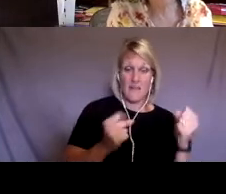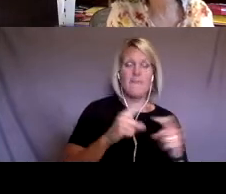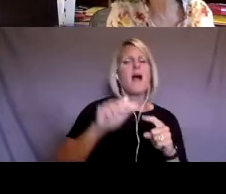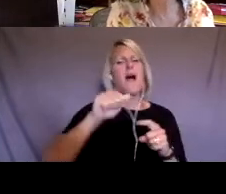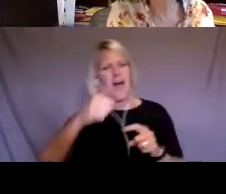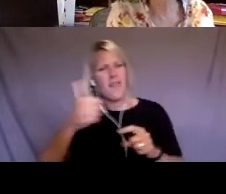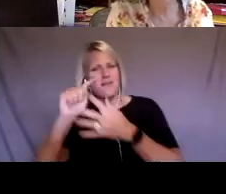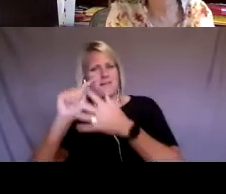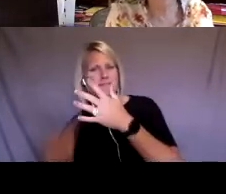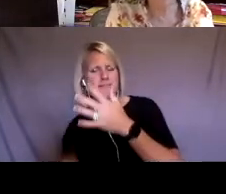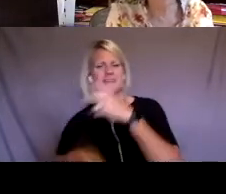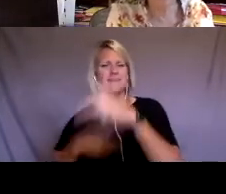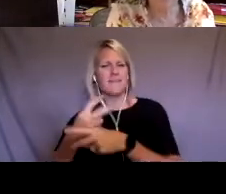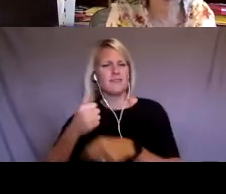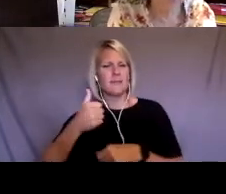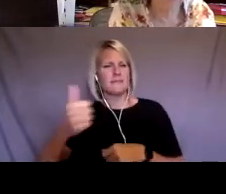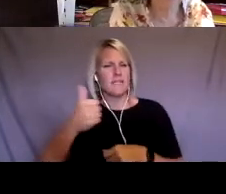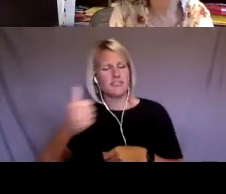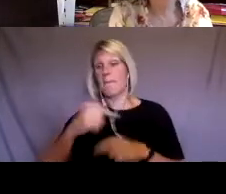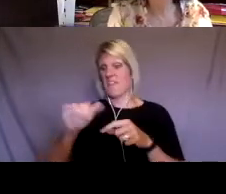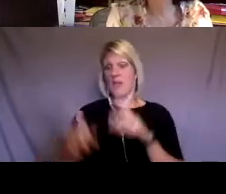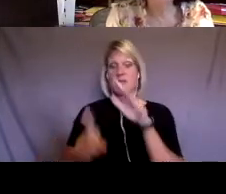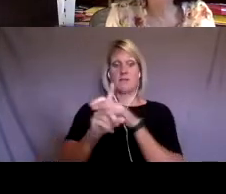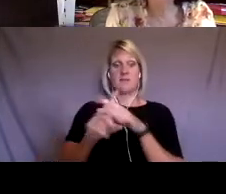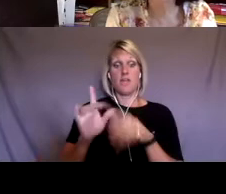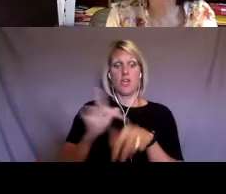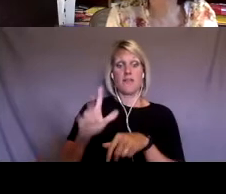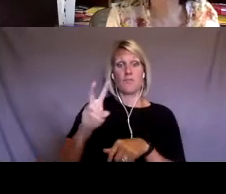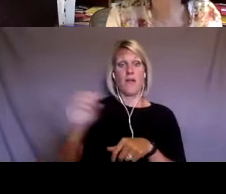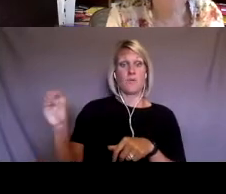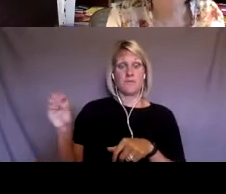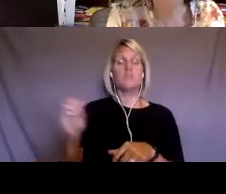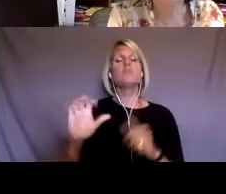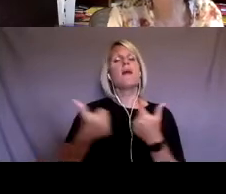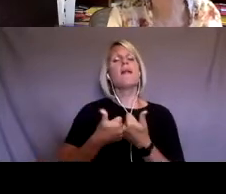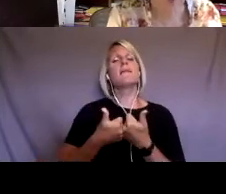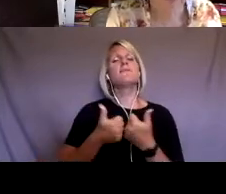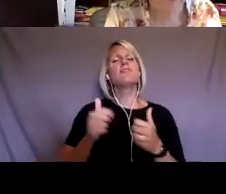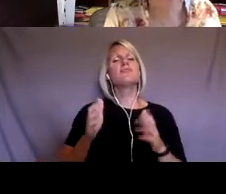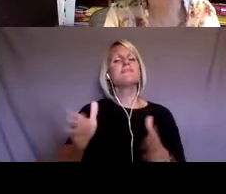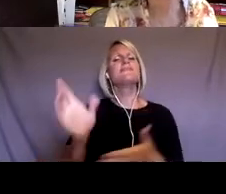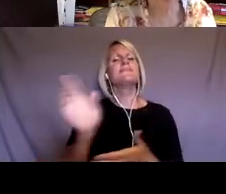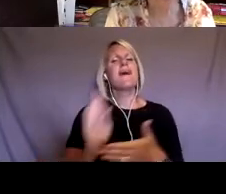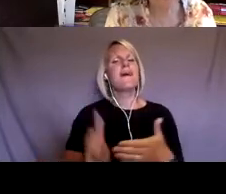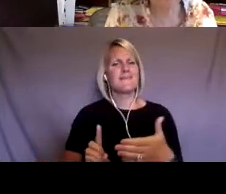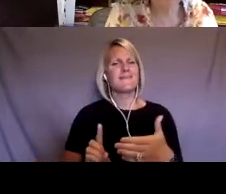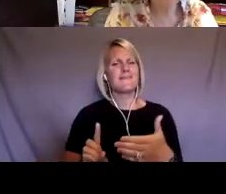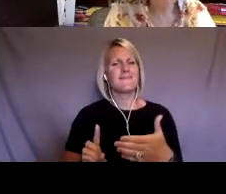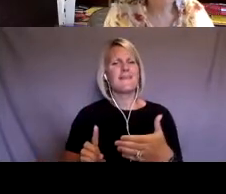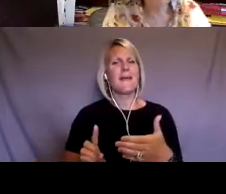appeared in the US in the early 2000s to challenge street designs that prioritize the